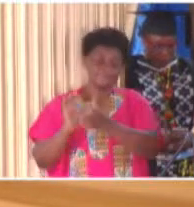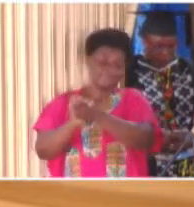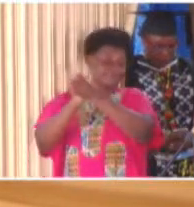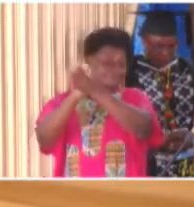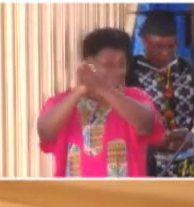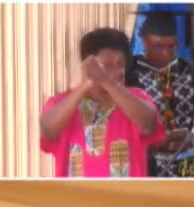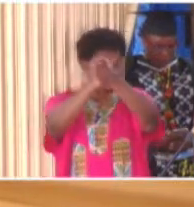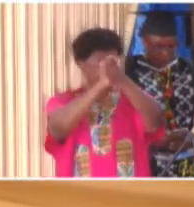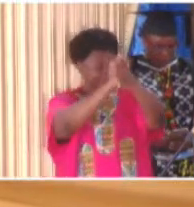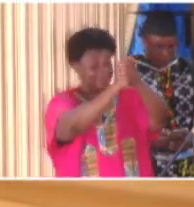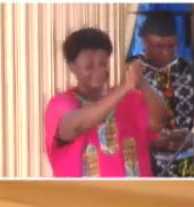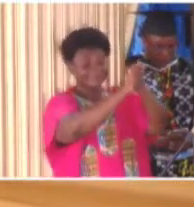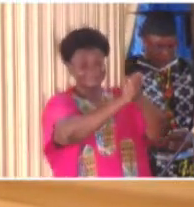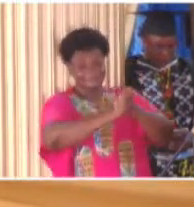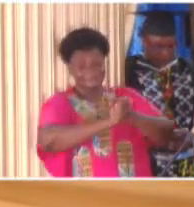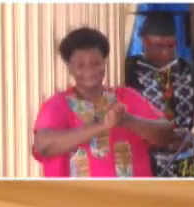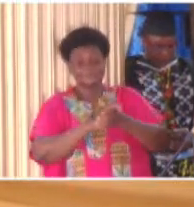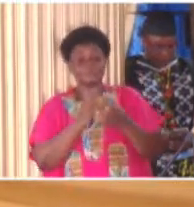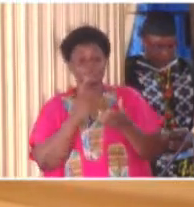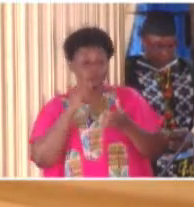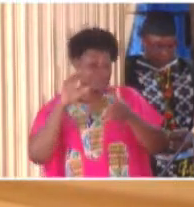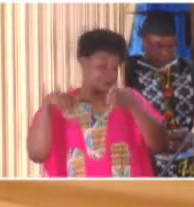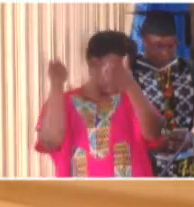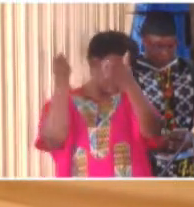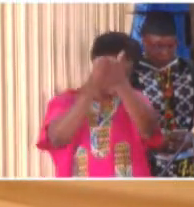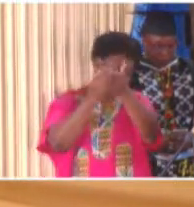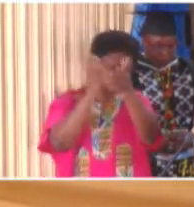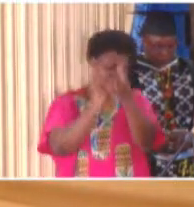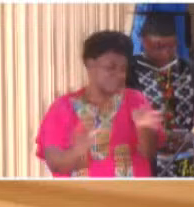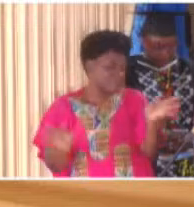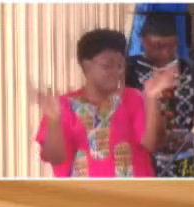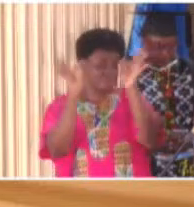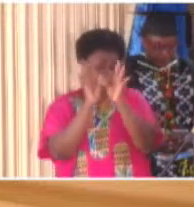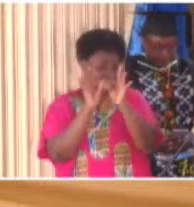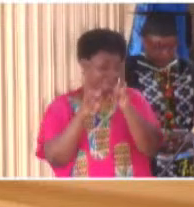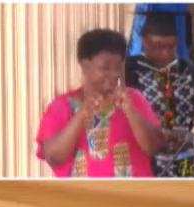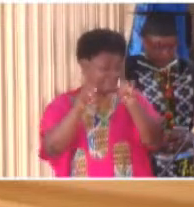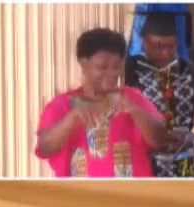Congratulations to each and every one of you on reaching this significant milestone.